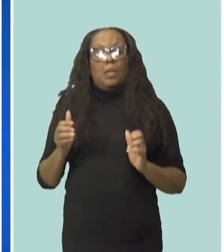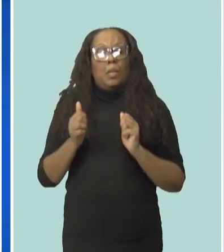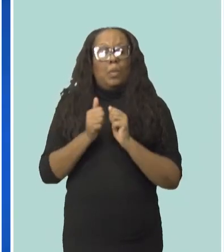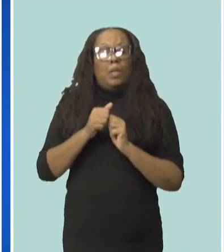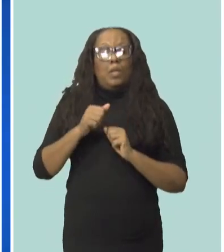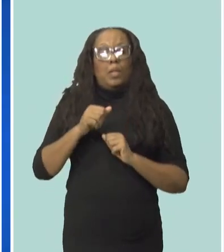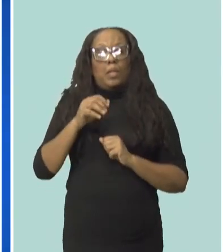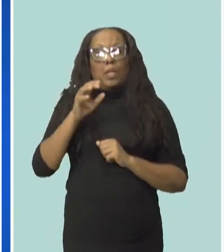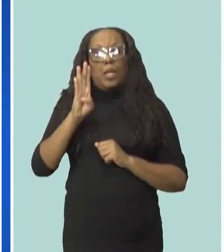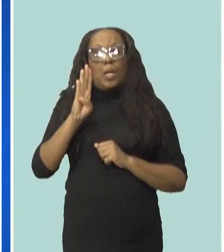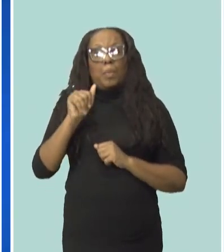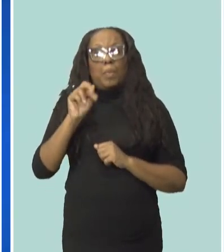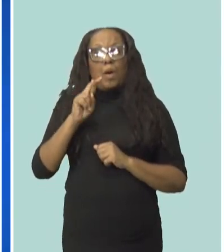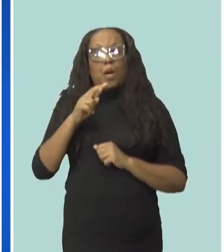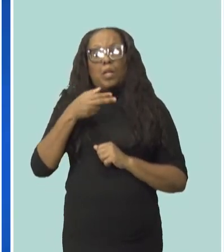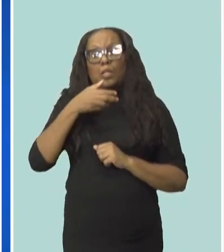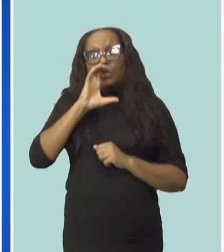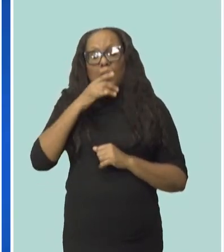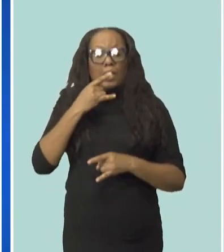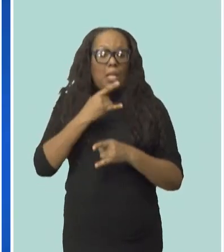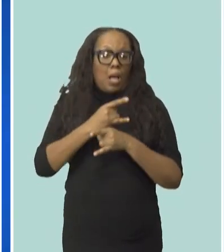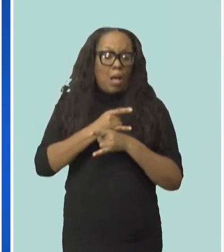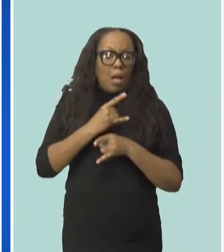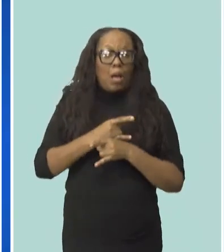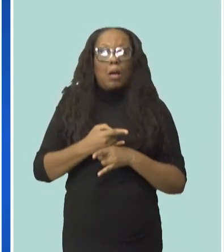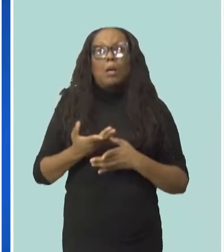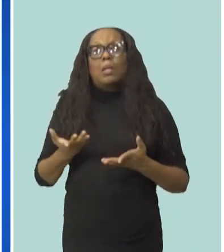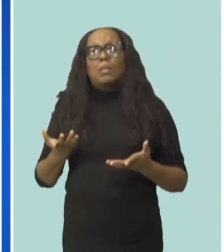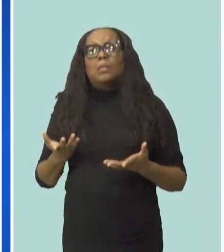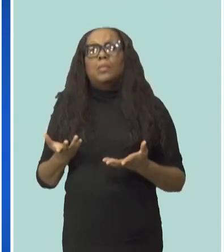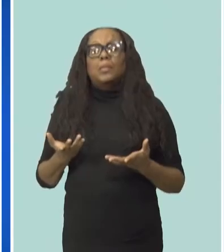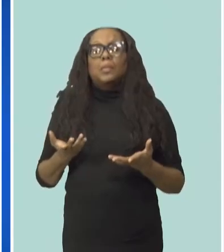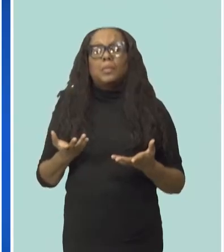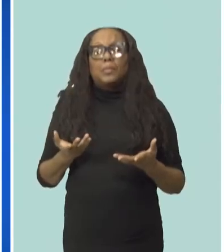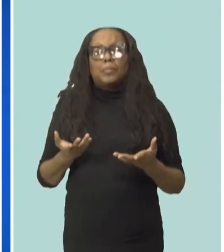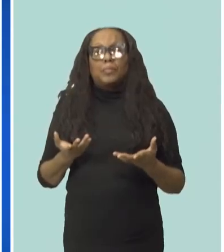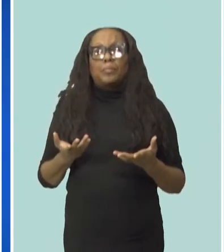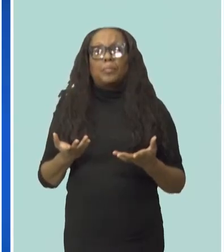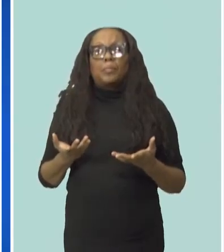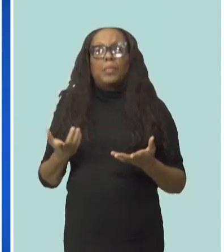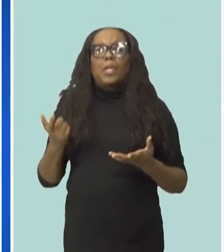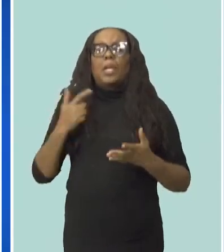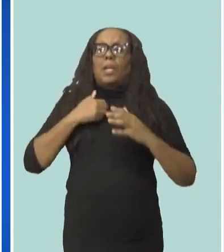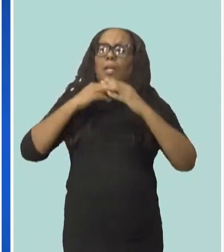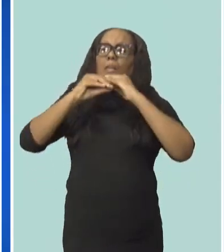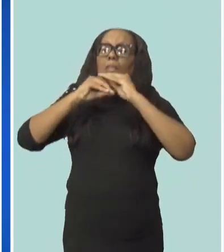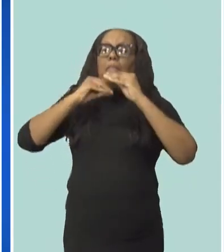stuff. Soon to go and pack on the shelf. We just repaired the